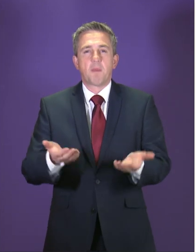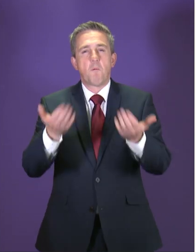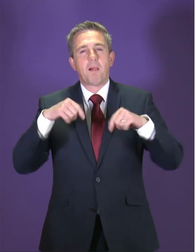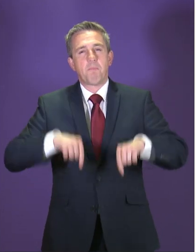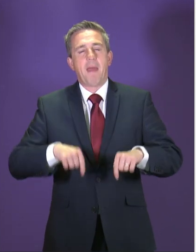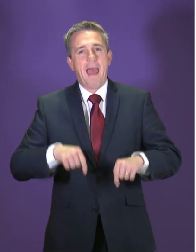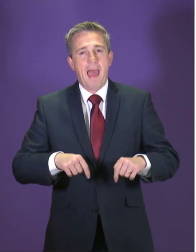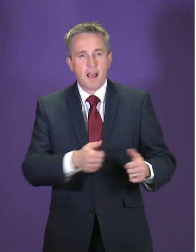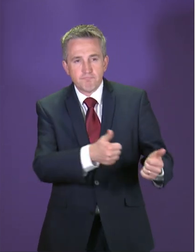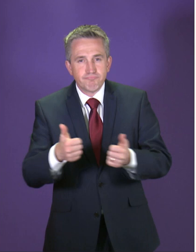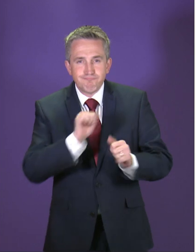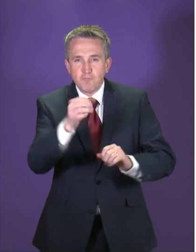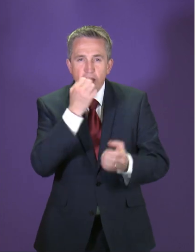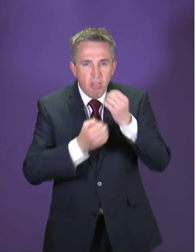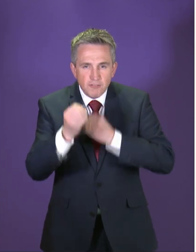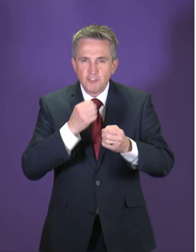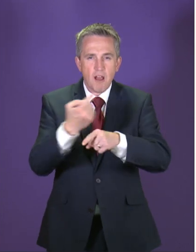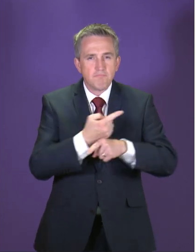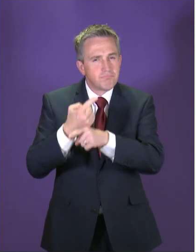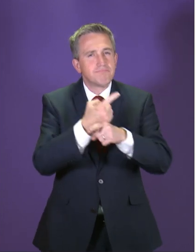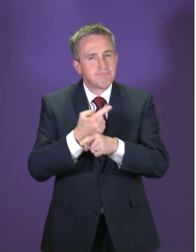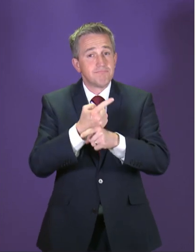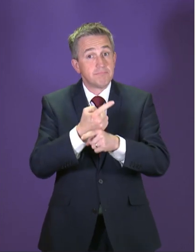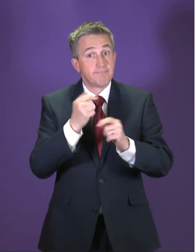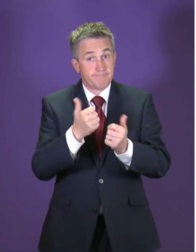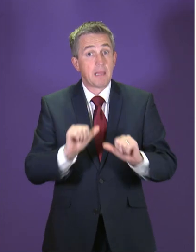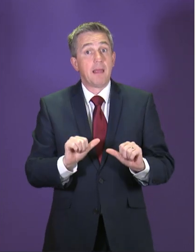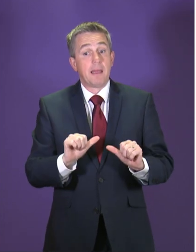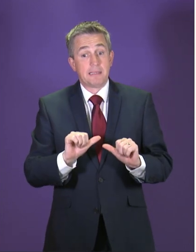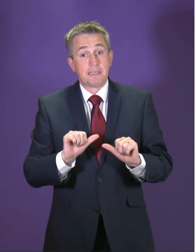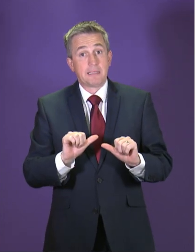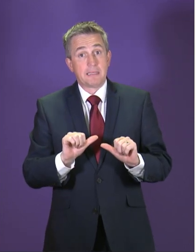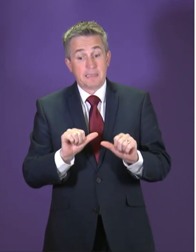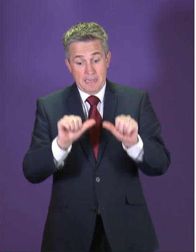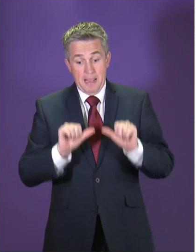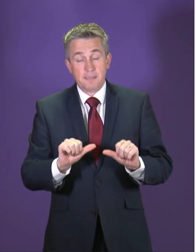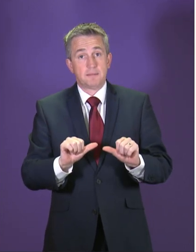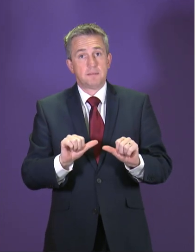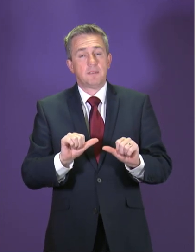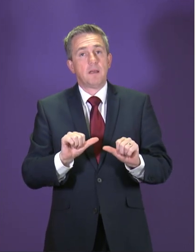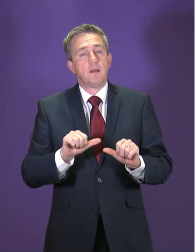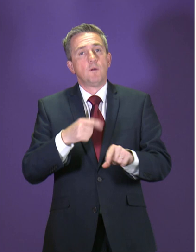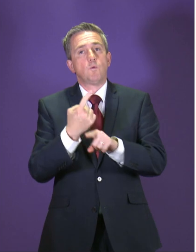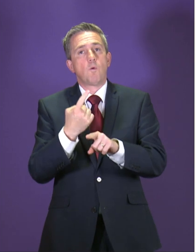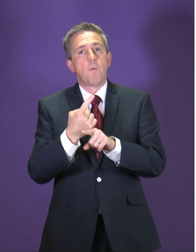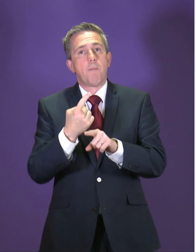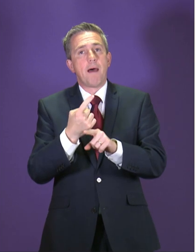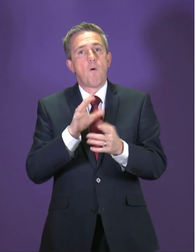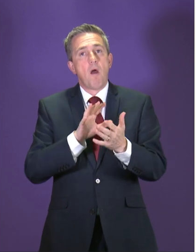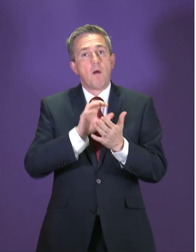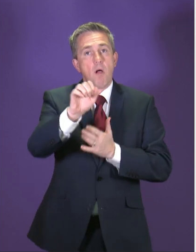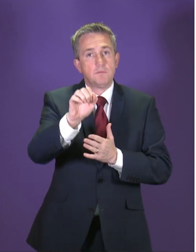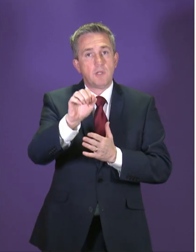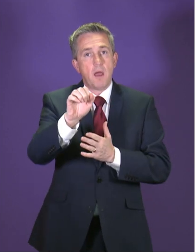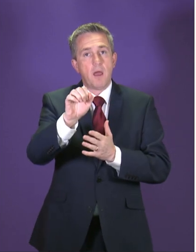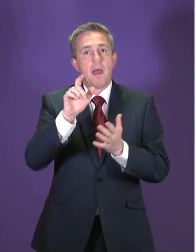you enjoyed your lunch and your conversations. We're going to move on from culture in a networked world to culture and investment, and we're